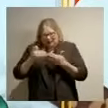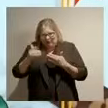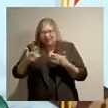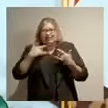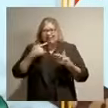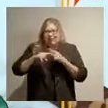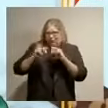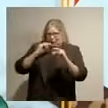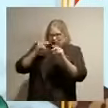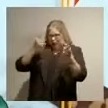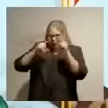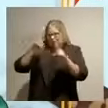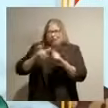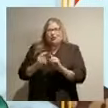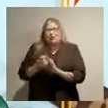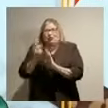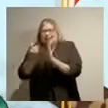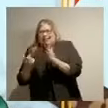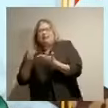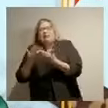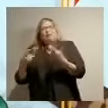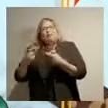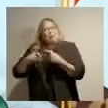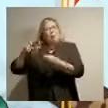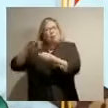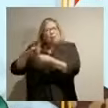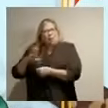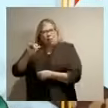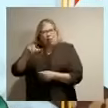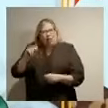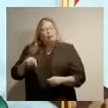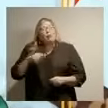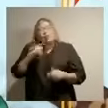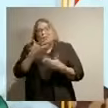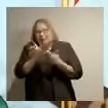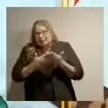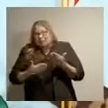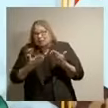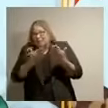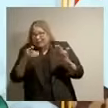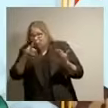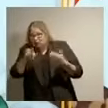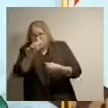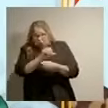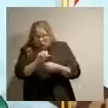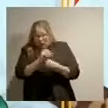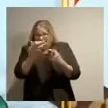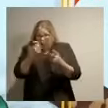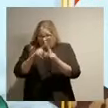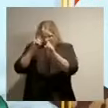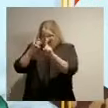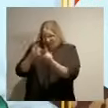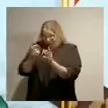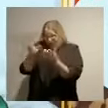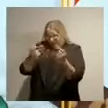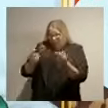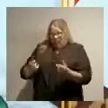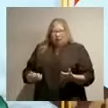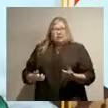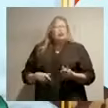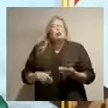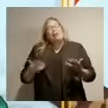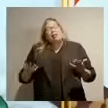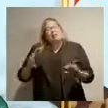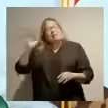ballot. Are there measures that you are actively working to get taken off the ballot? Apparently Dana